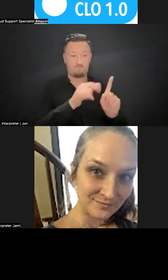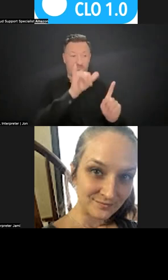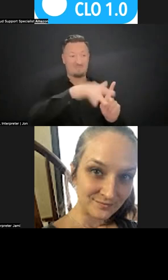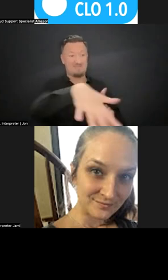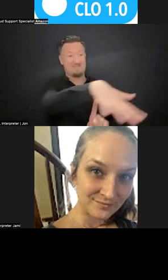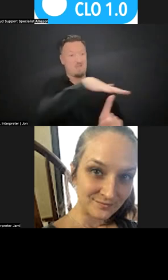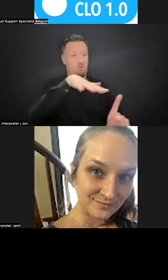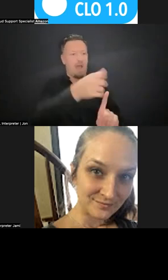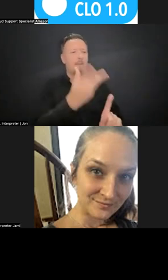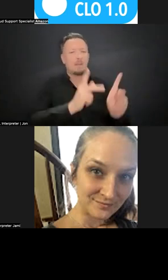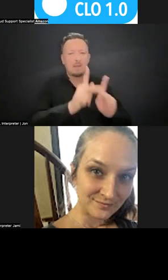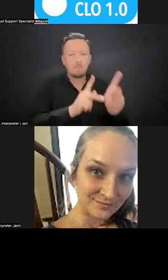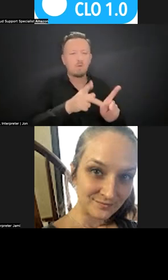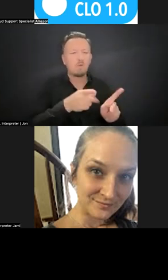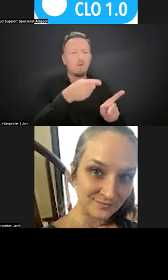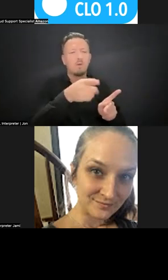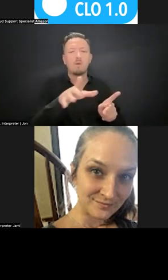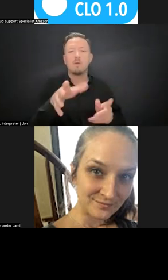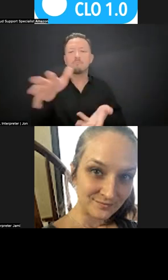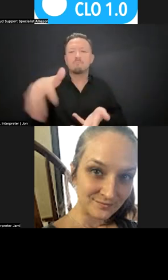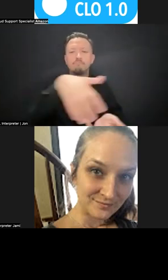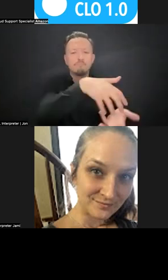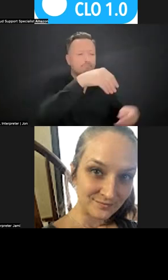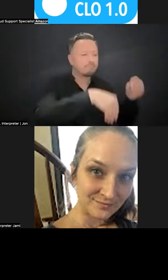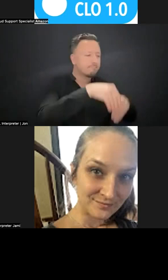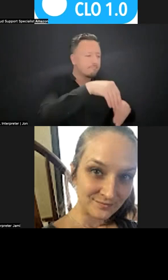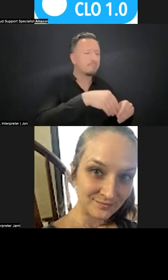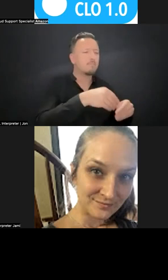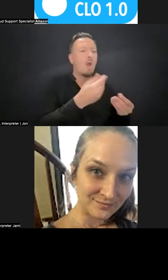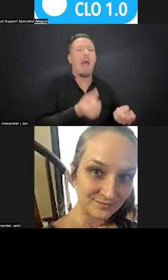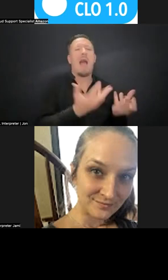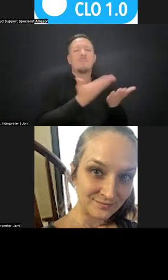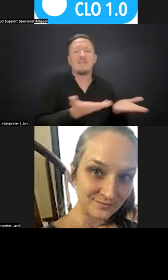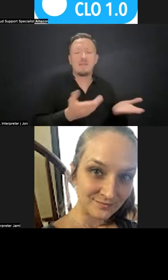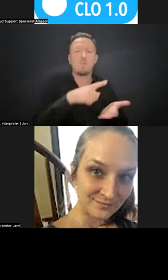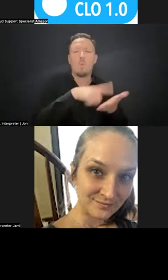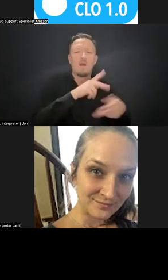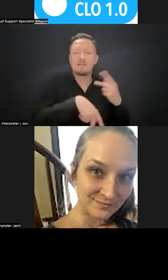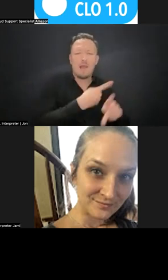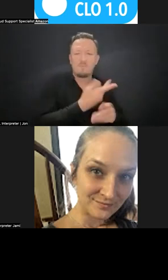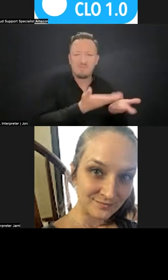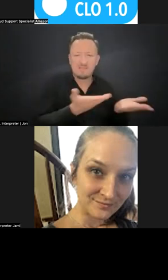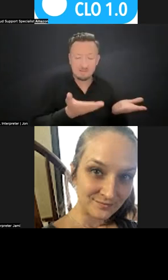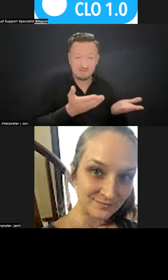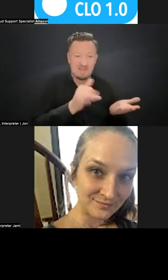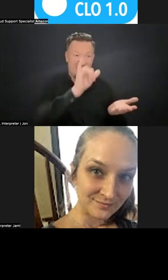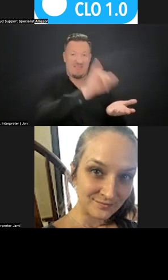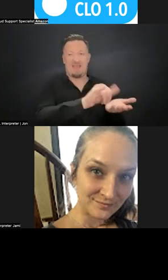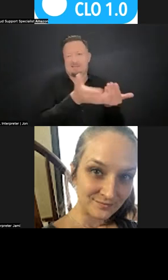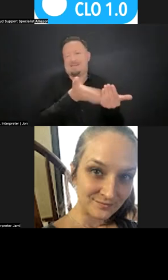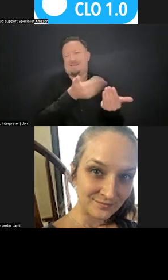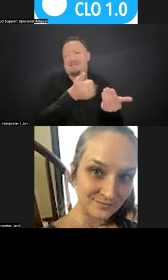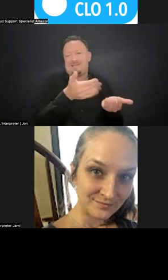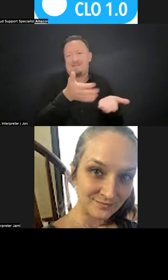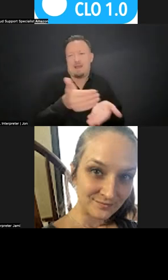distance, what items are being picked up, what items are being returned. That all of that is very easy to collect for